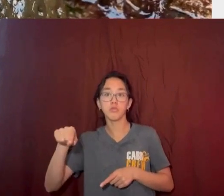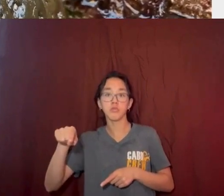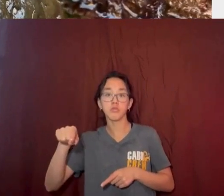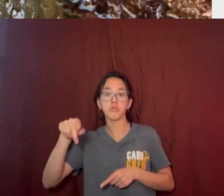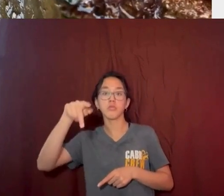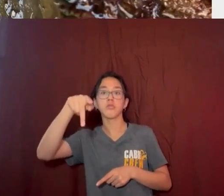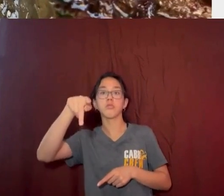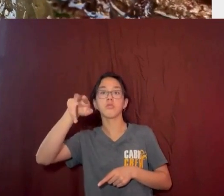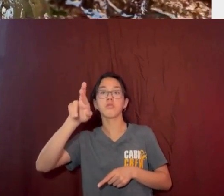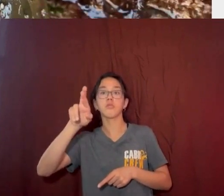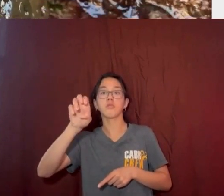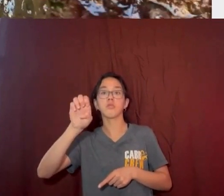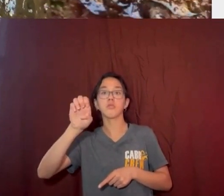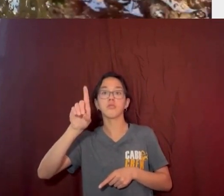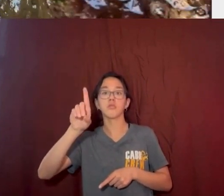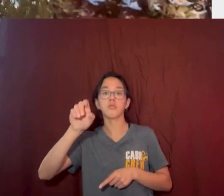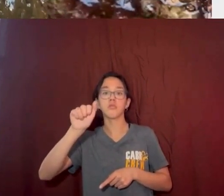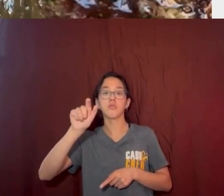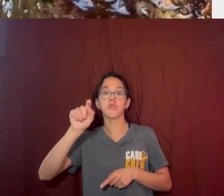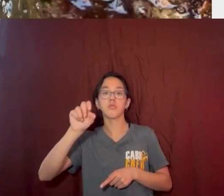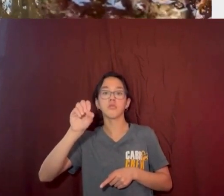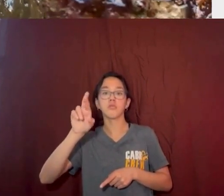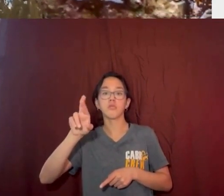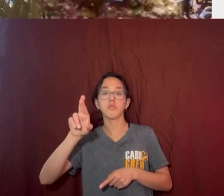They are predators.